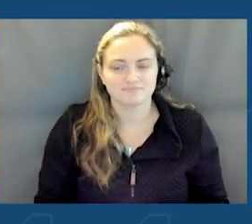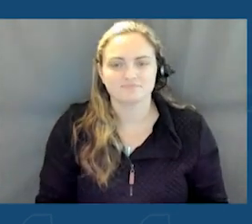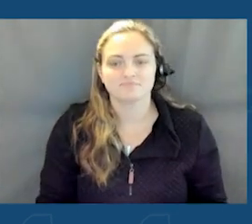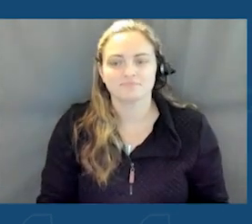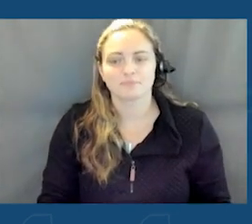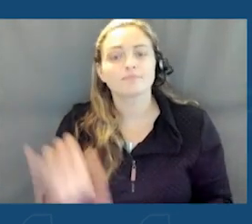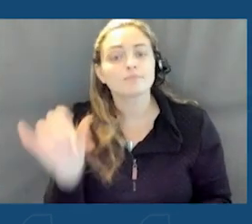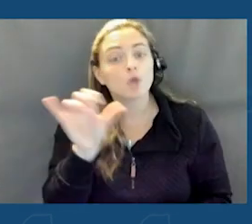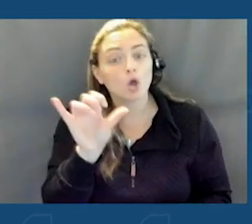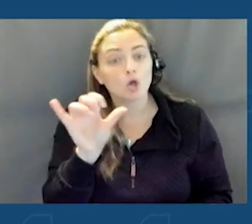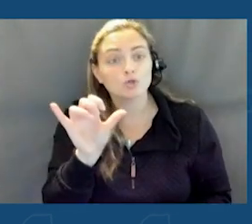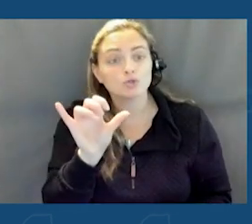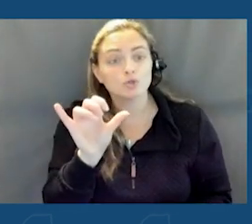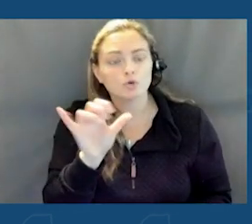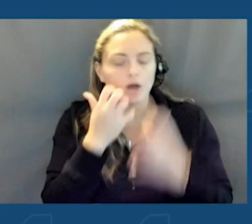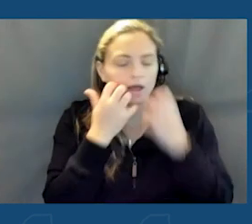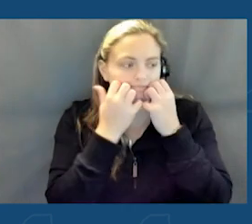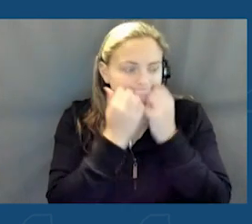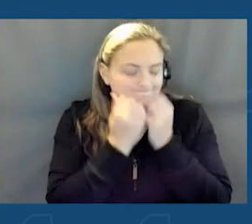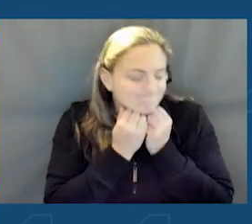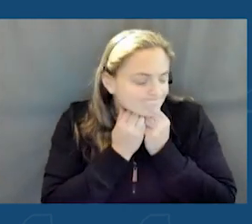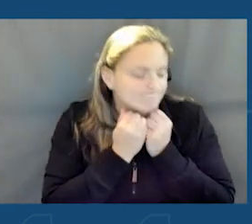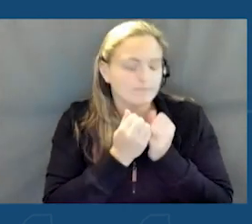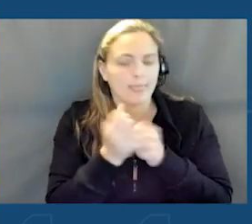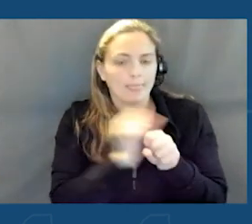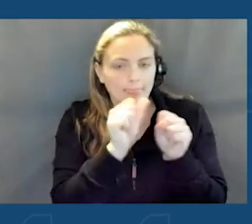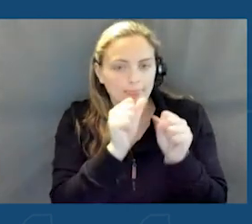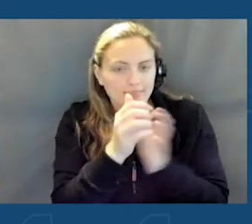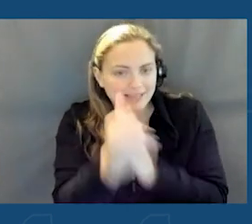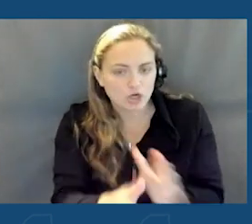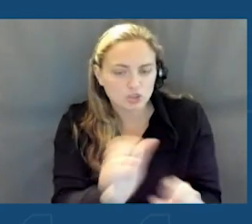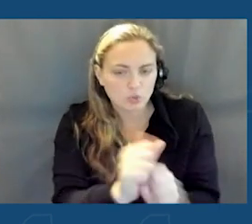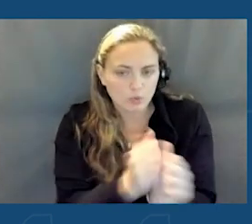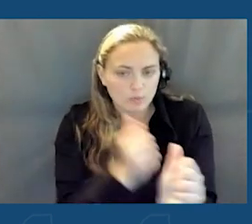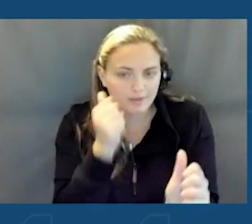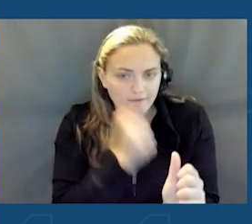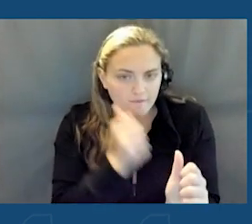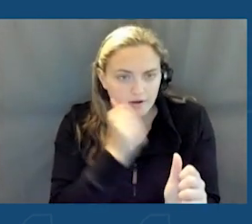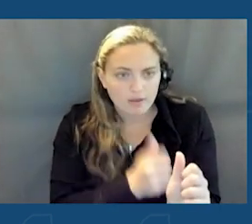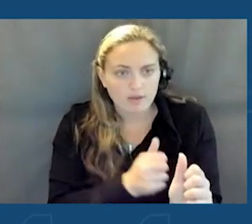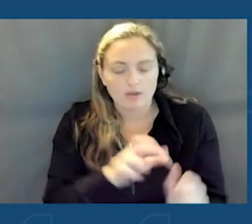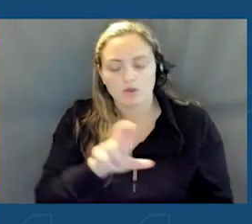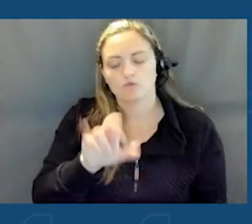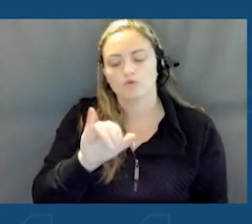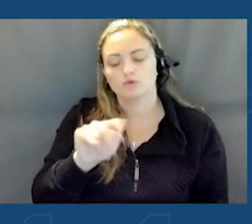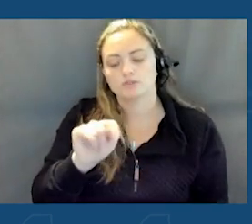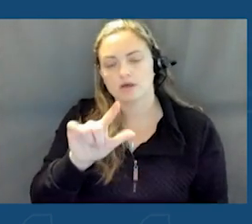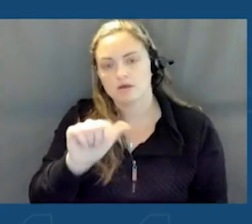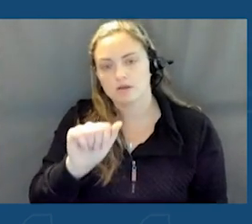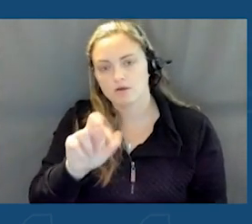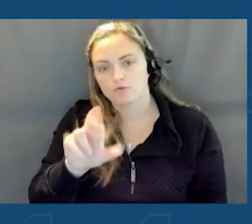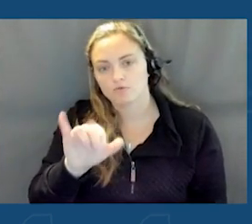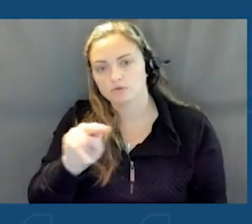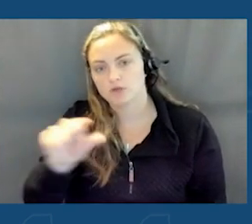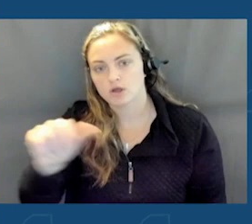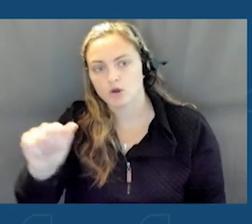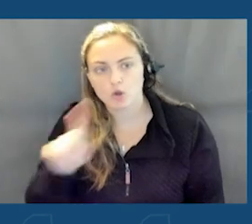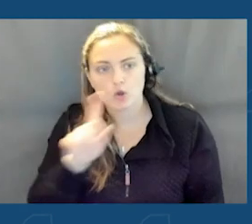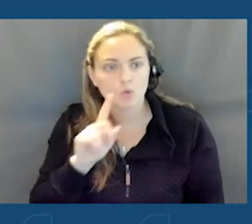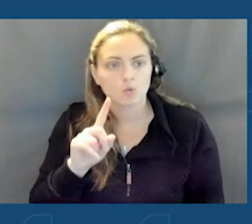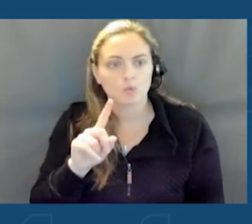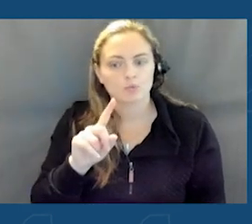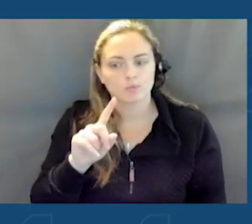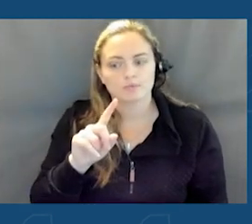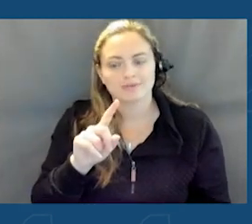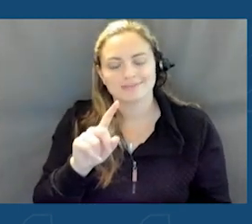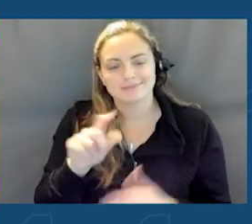I also have passionate leaders who work with me every single day. Rosanna Rosado, our former Secretary of State. It sounds like she's out there